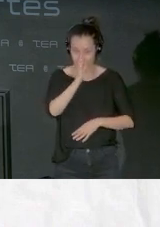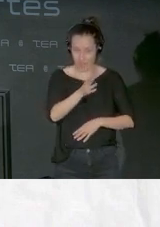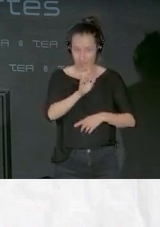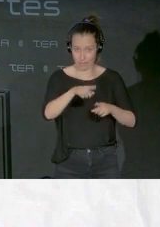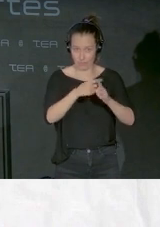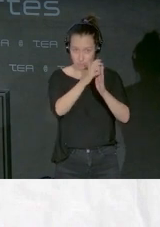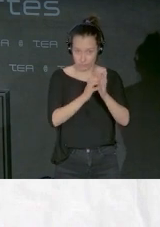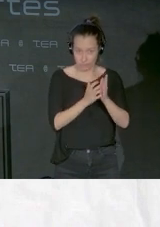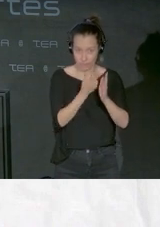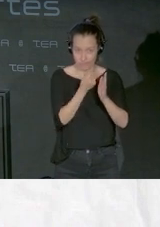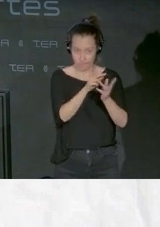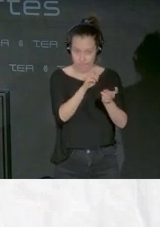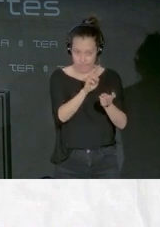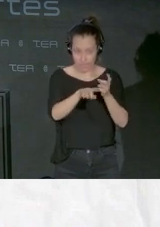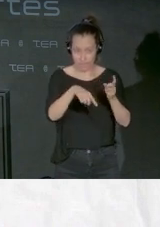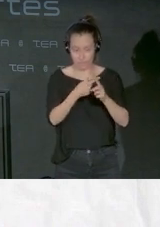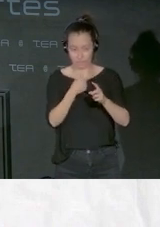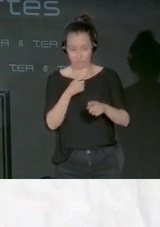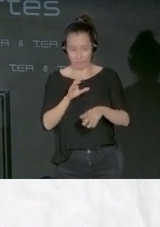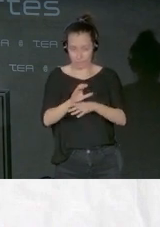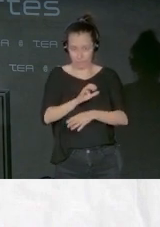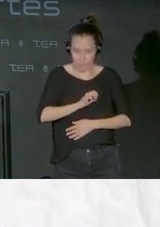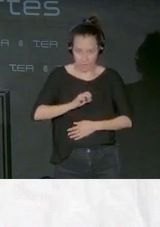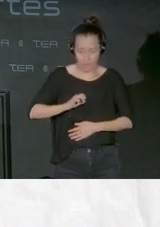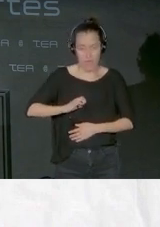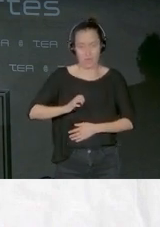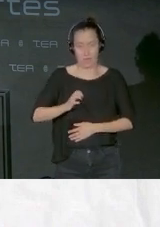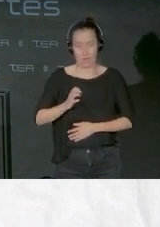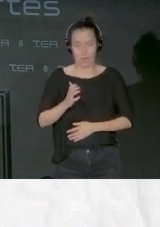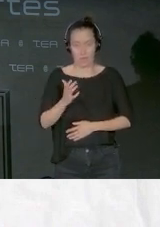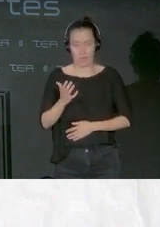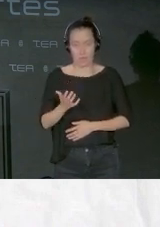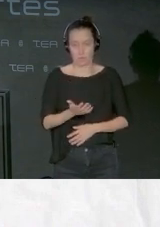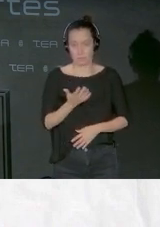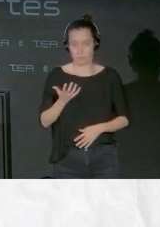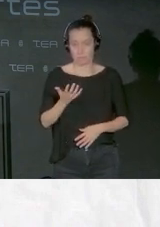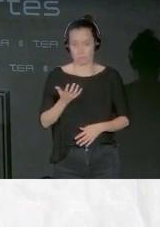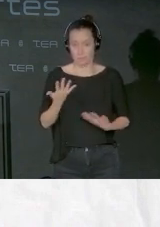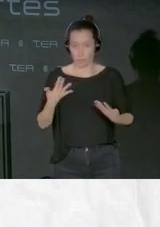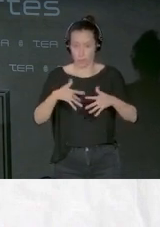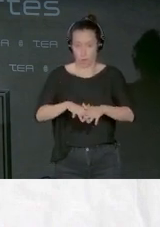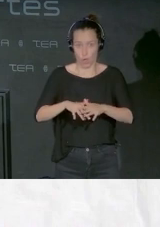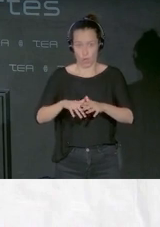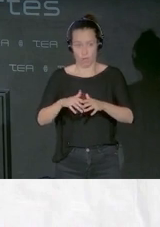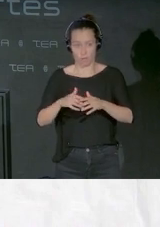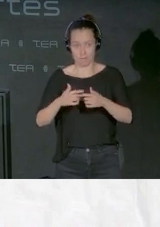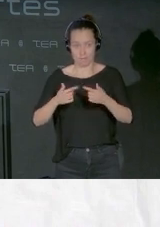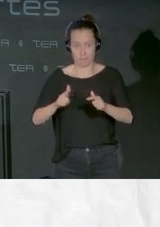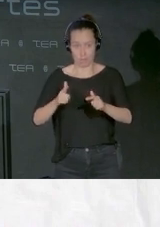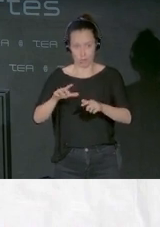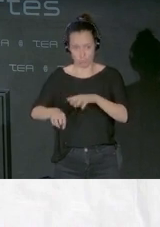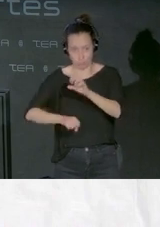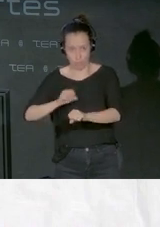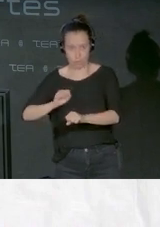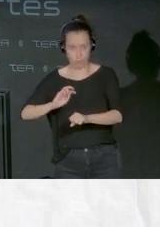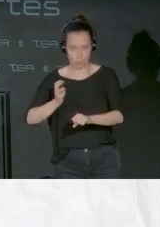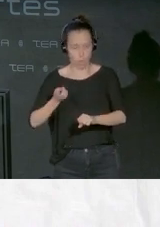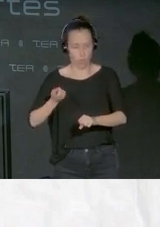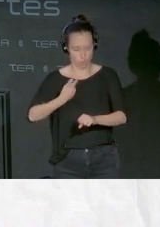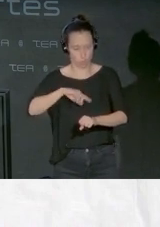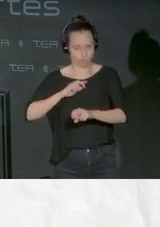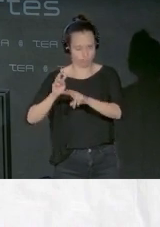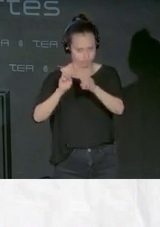of loans and equity, but also in terms of merger and acquisitions within the sector. And out of all of